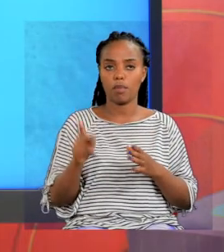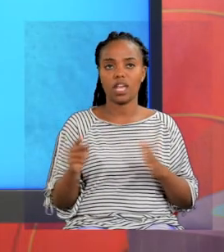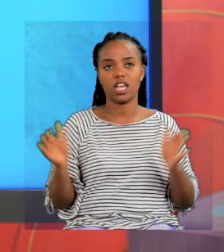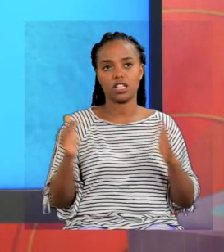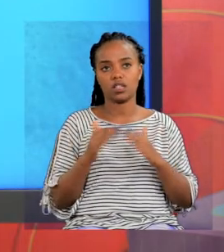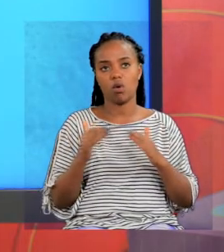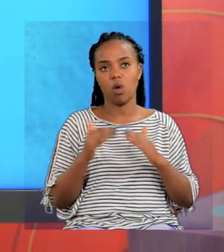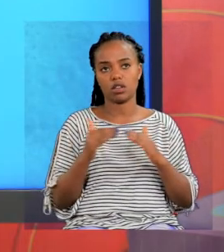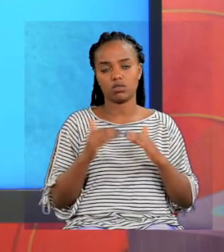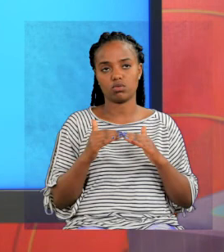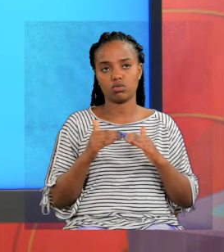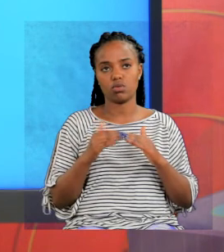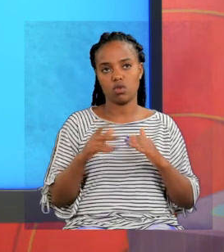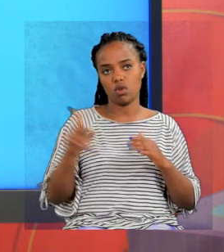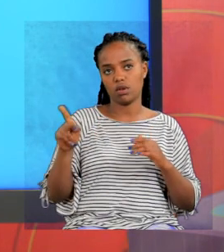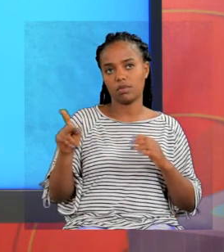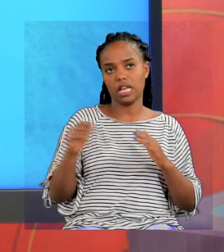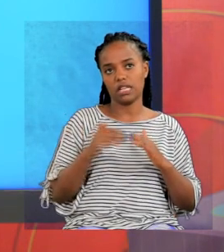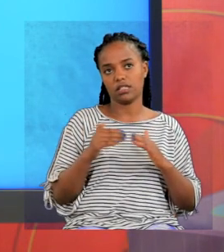equal to